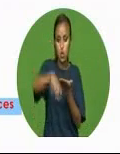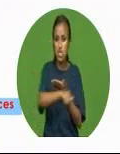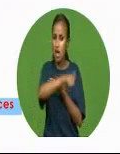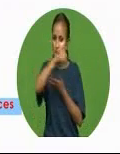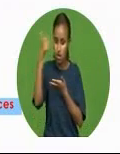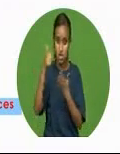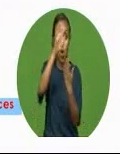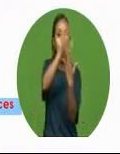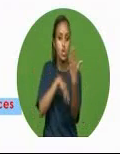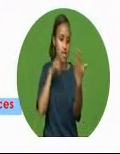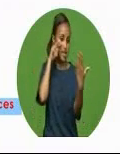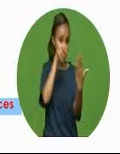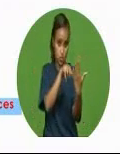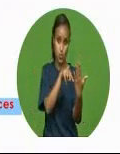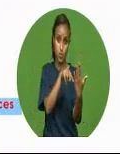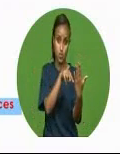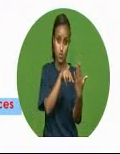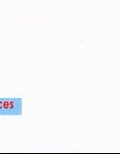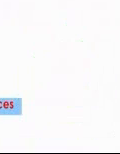project another auxiliary view.